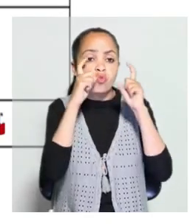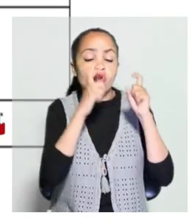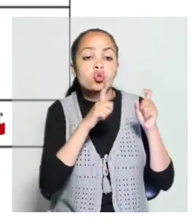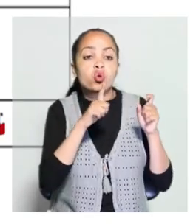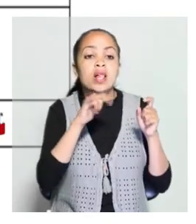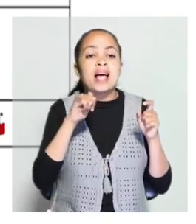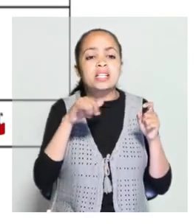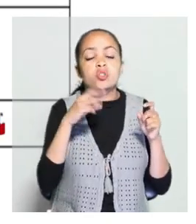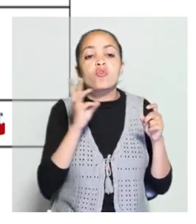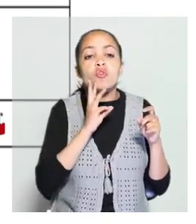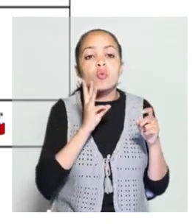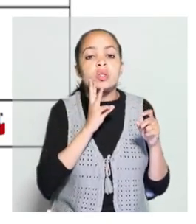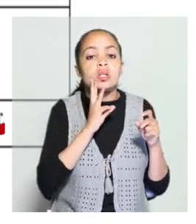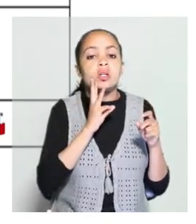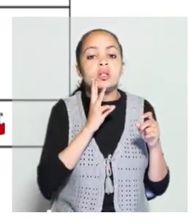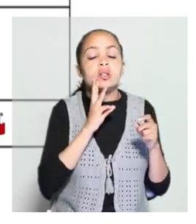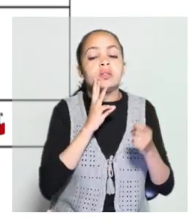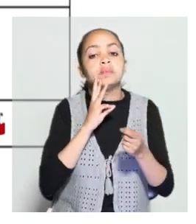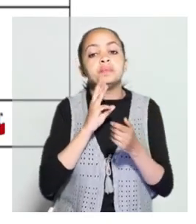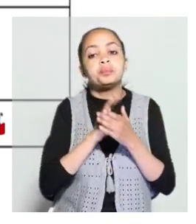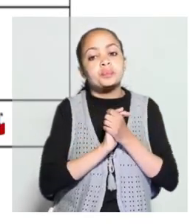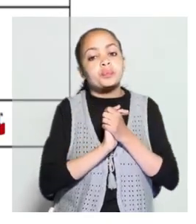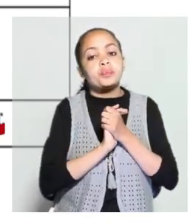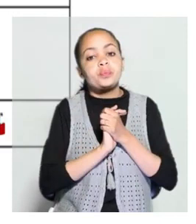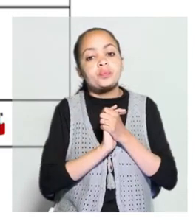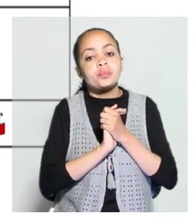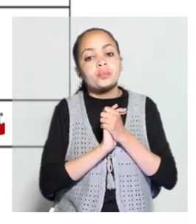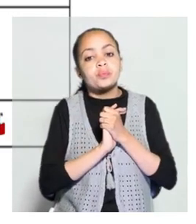water. Well done, student.